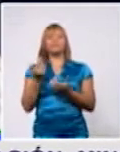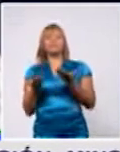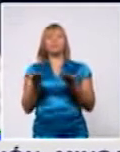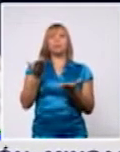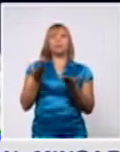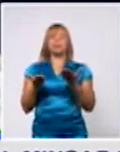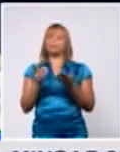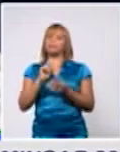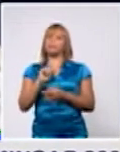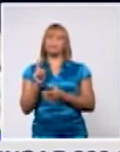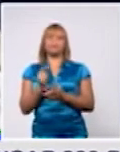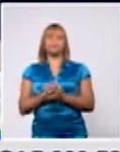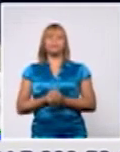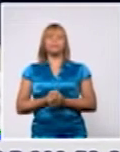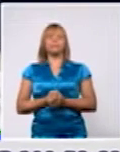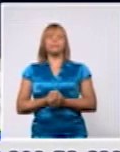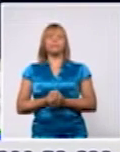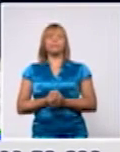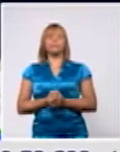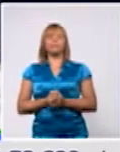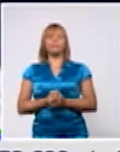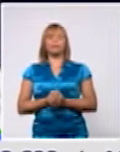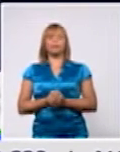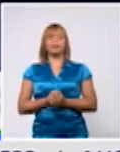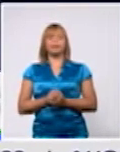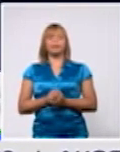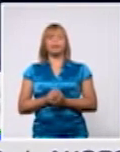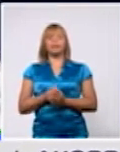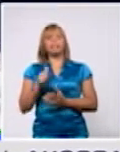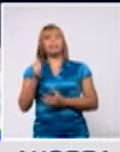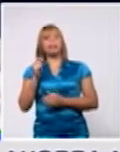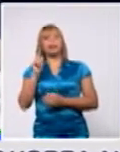deaths, for a mortality rate of